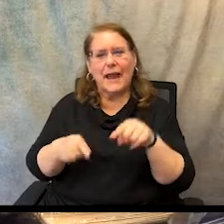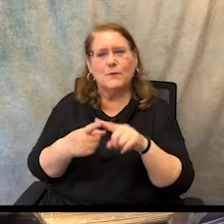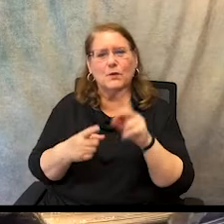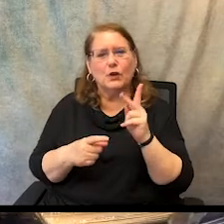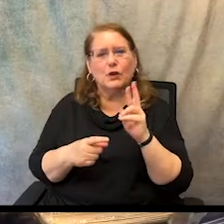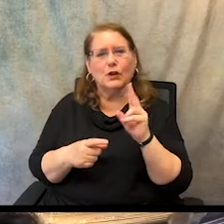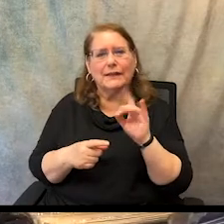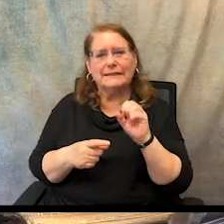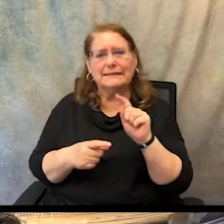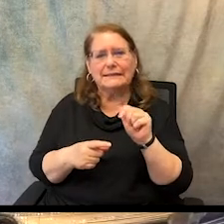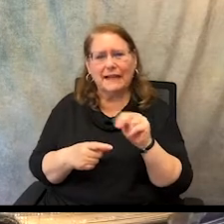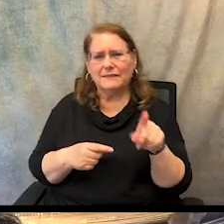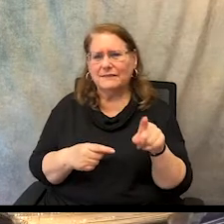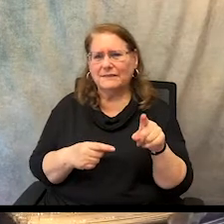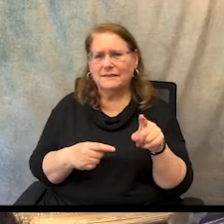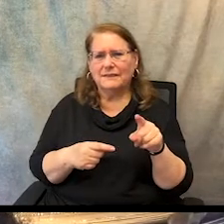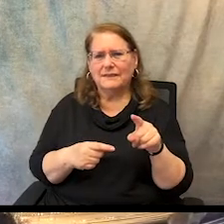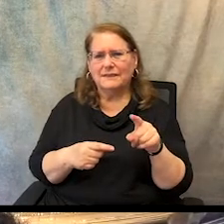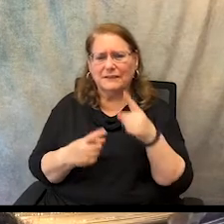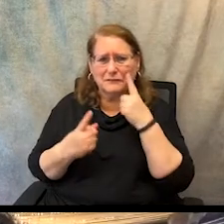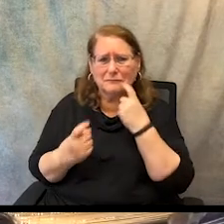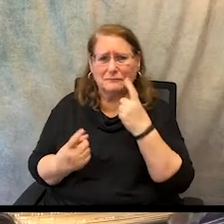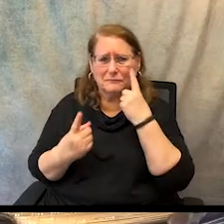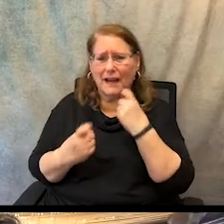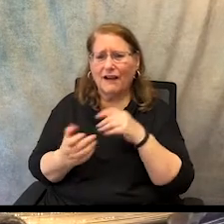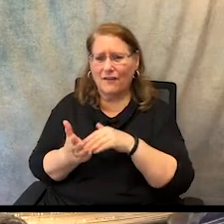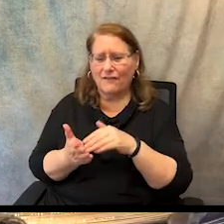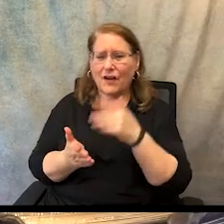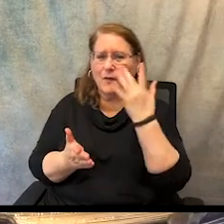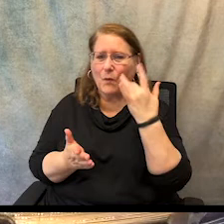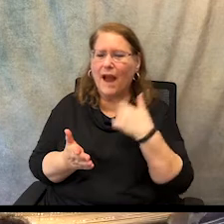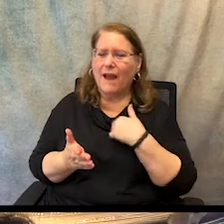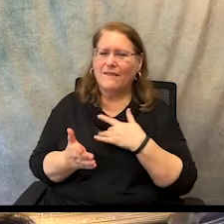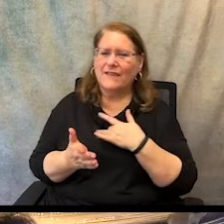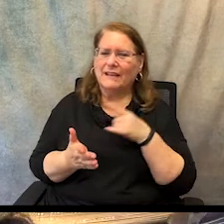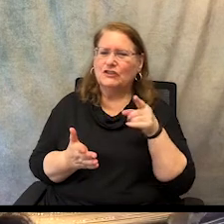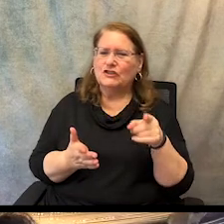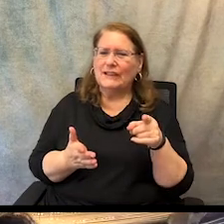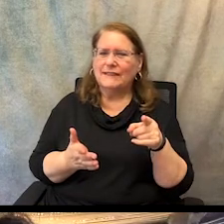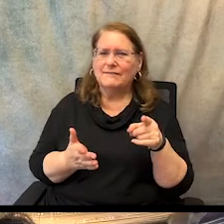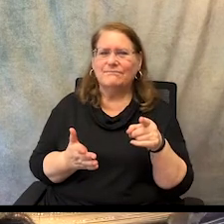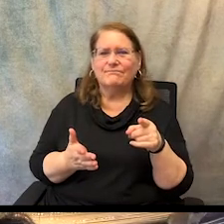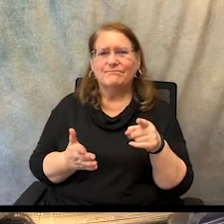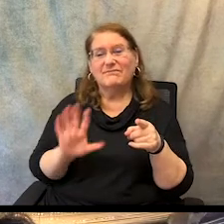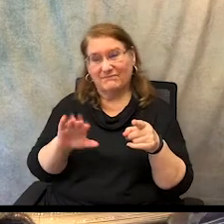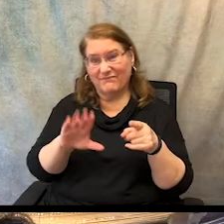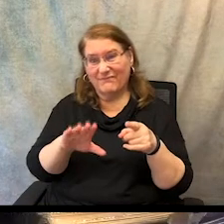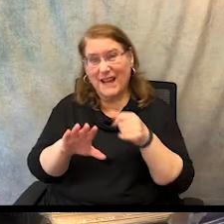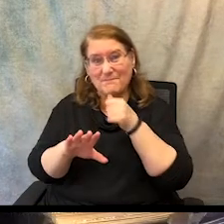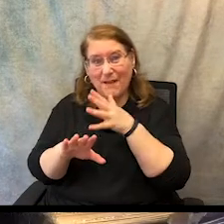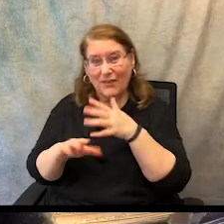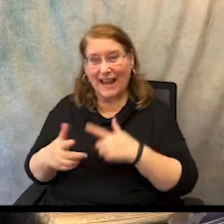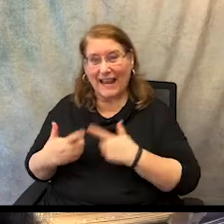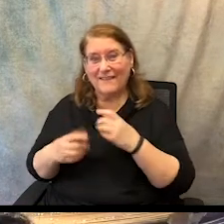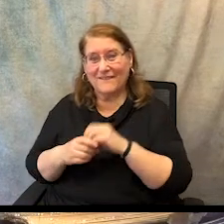Kurdistan, and really she was crying. Many times she was crying there because I felt that she is, by the way, her mother